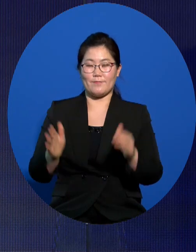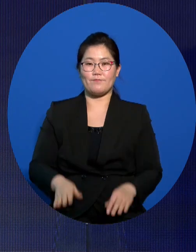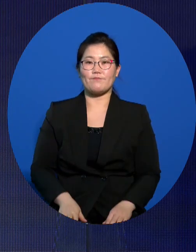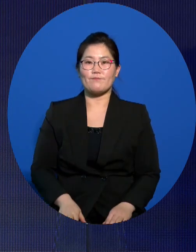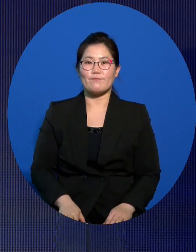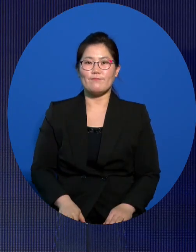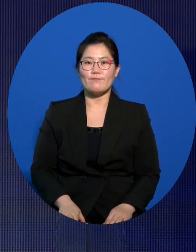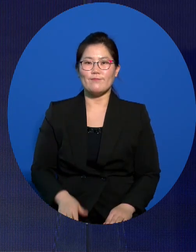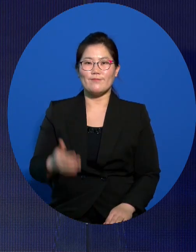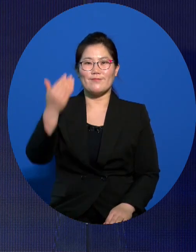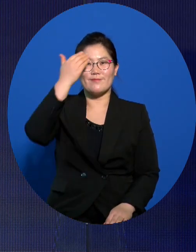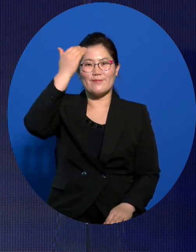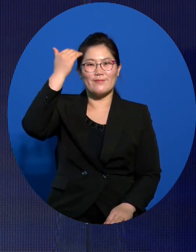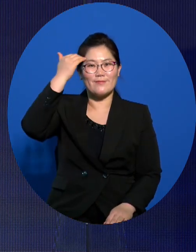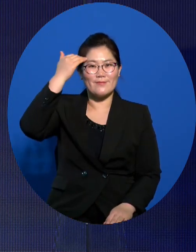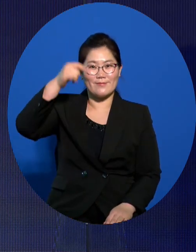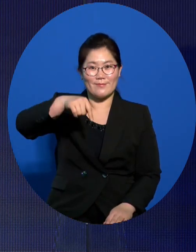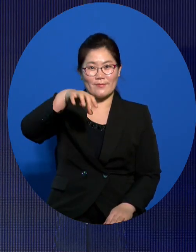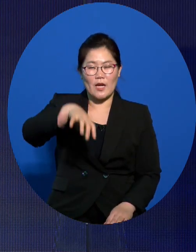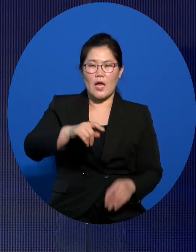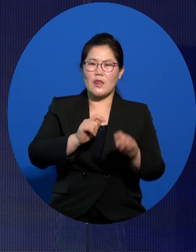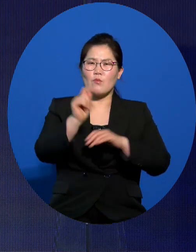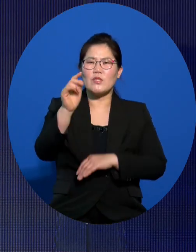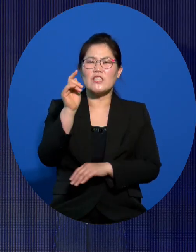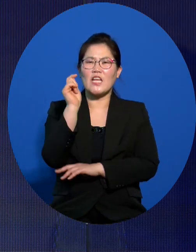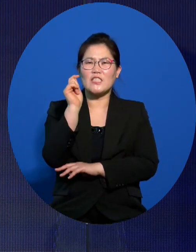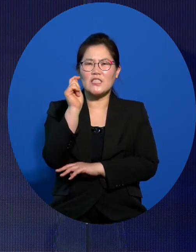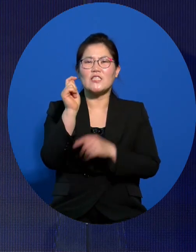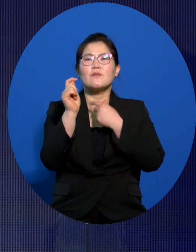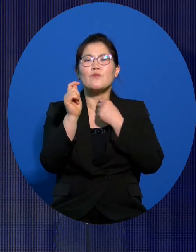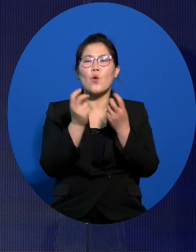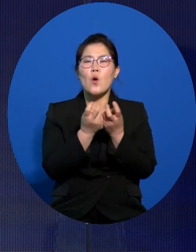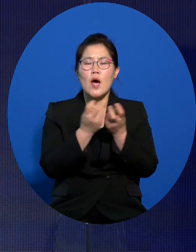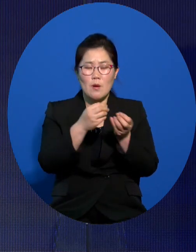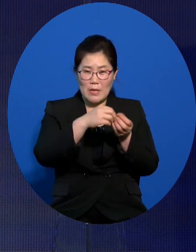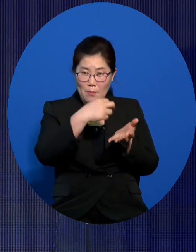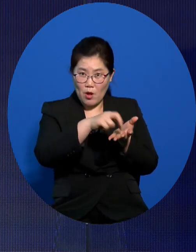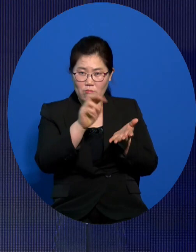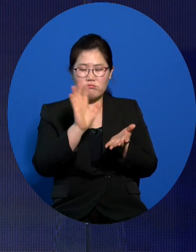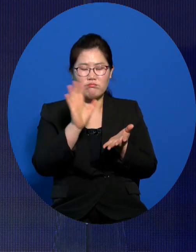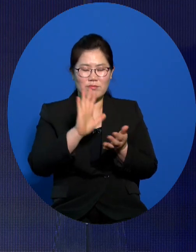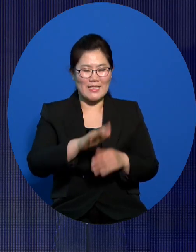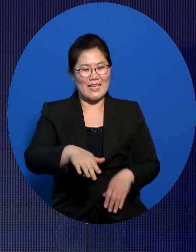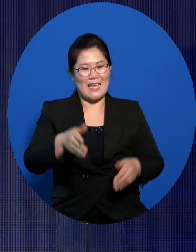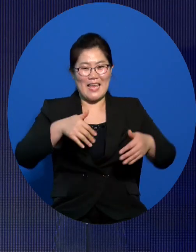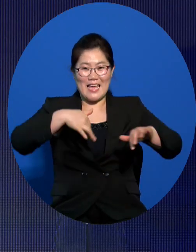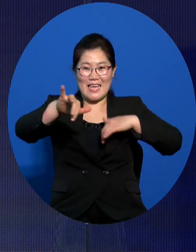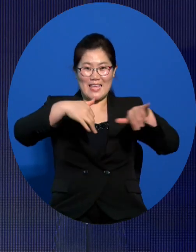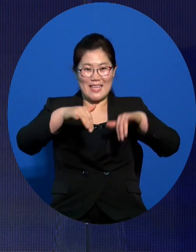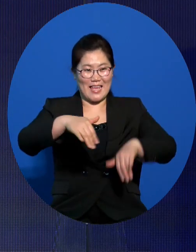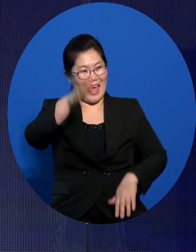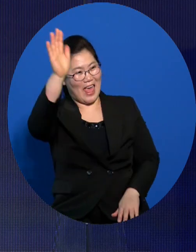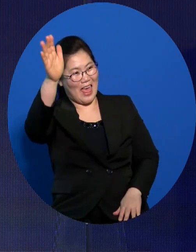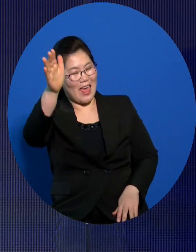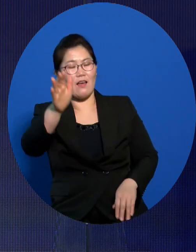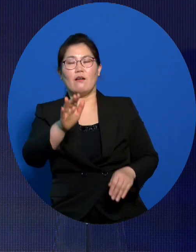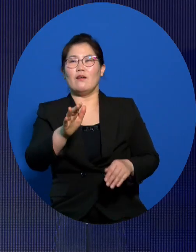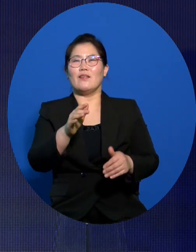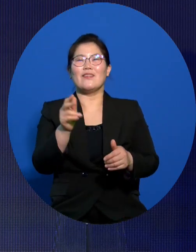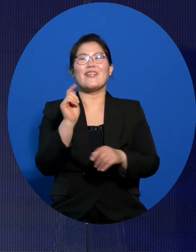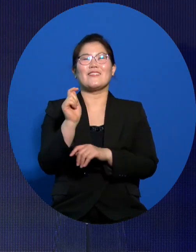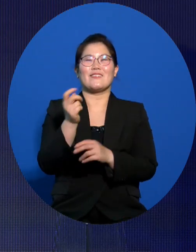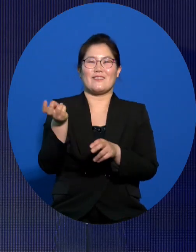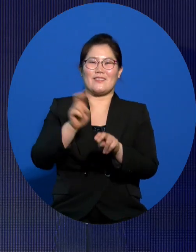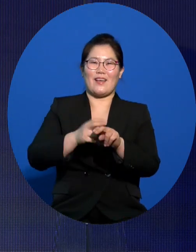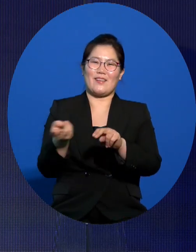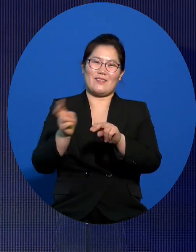that time in Korea, 65% of the taxi passengers called taxis on the street. There